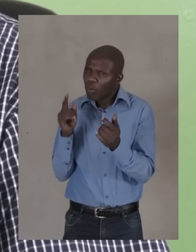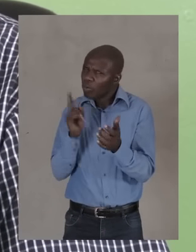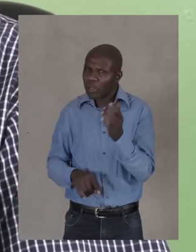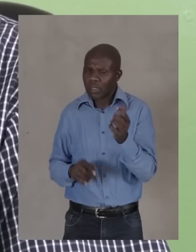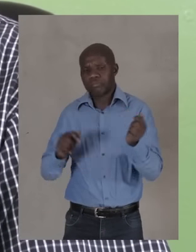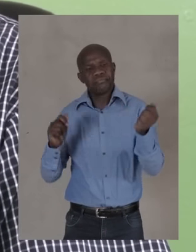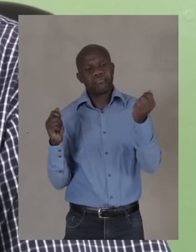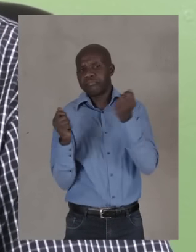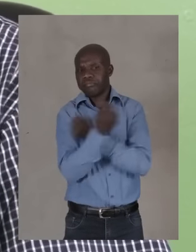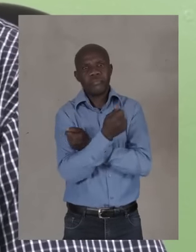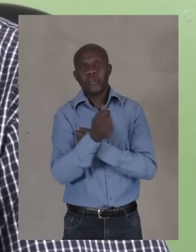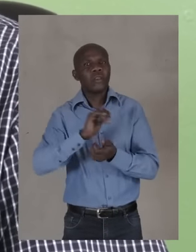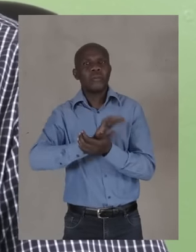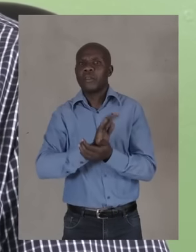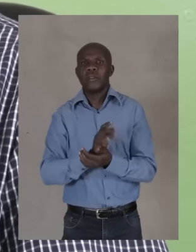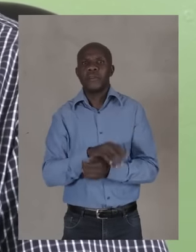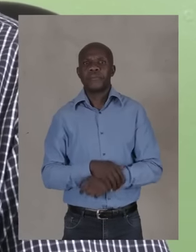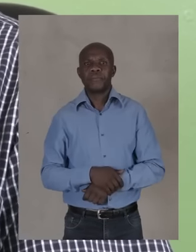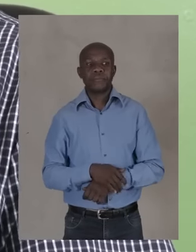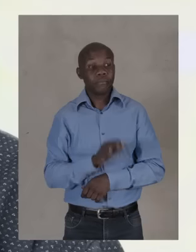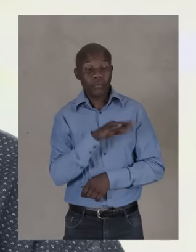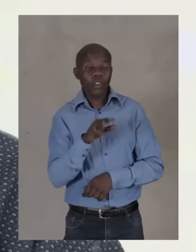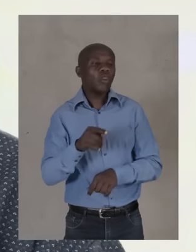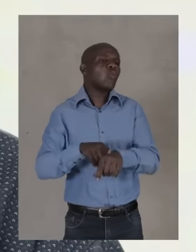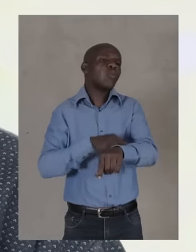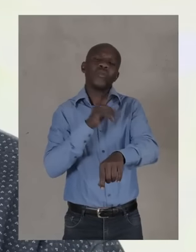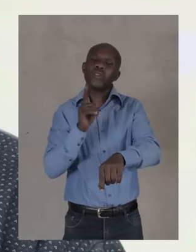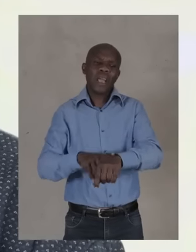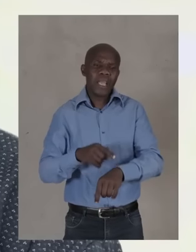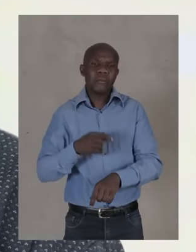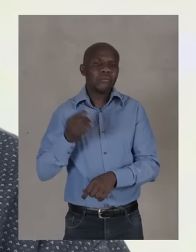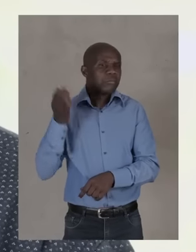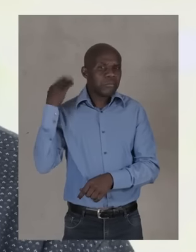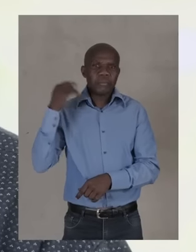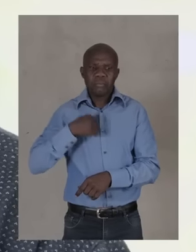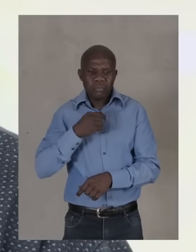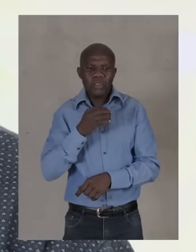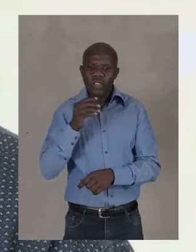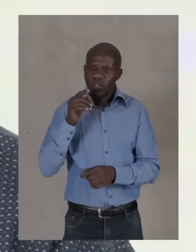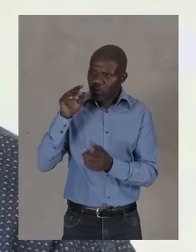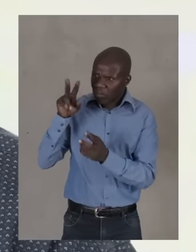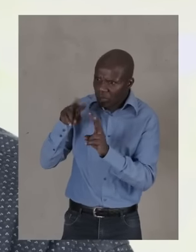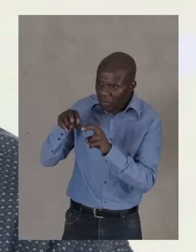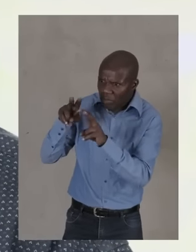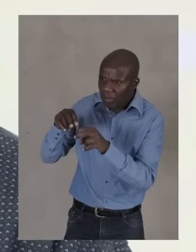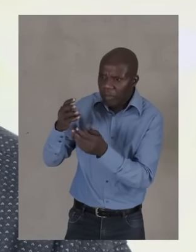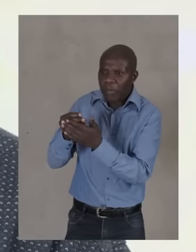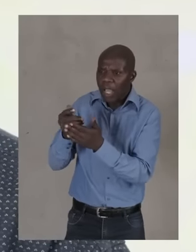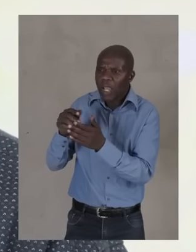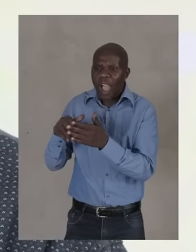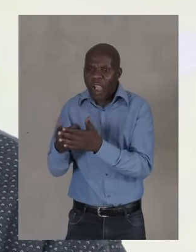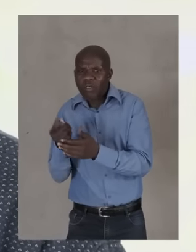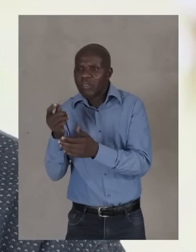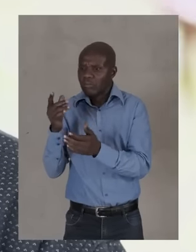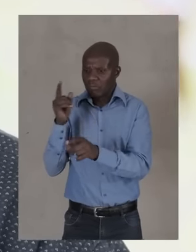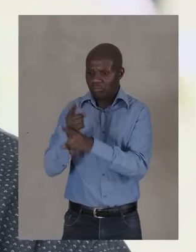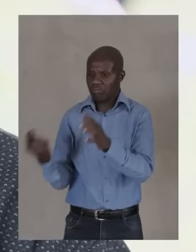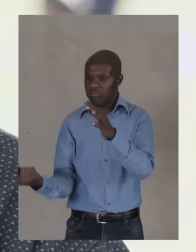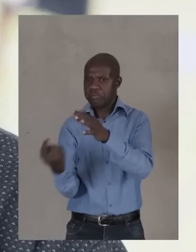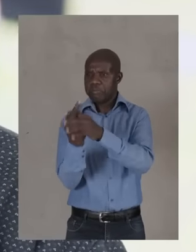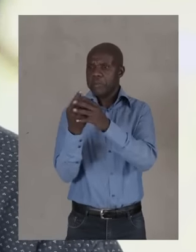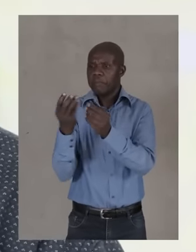attend to has tremendously changed. A long time ago, we never knew how to monitor the money. We were not even asked. Sometimes we